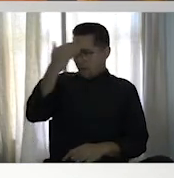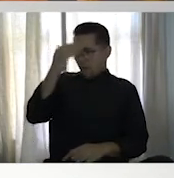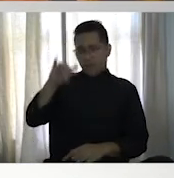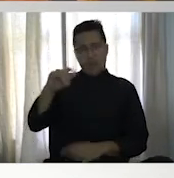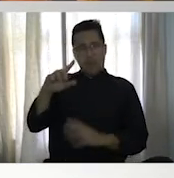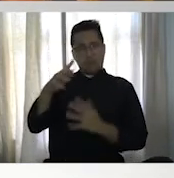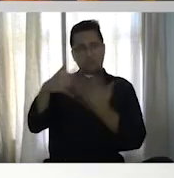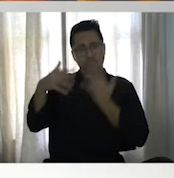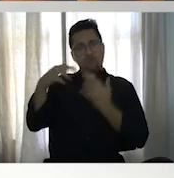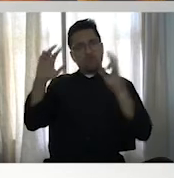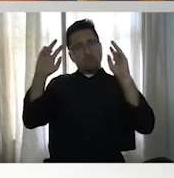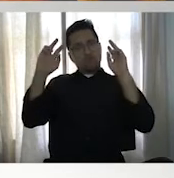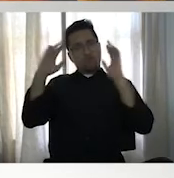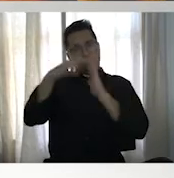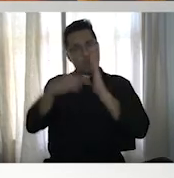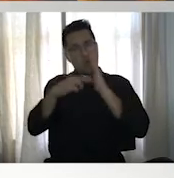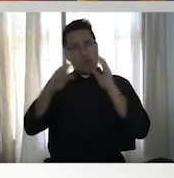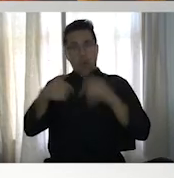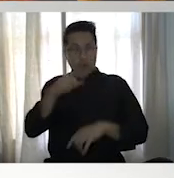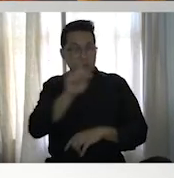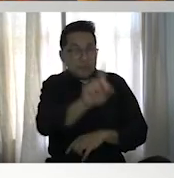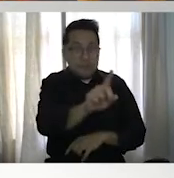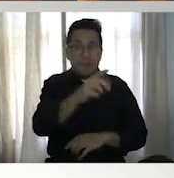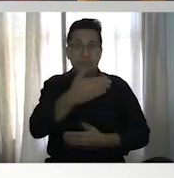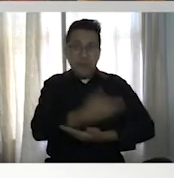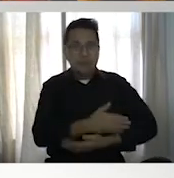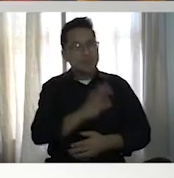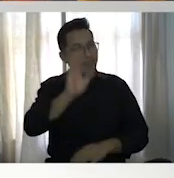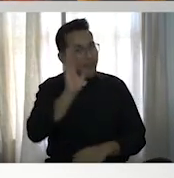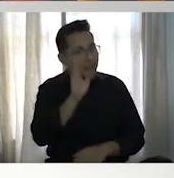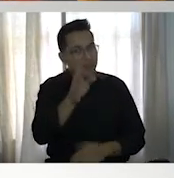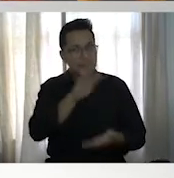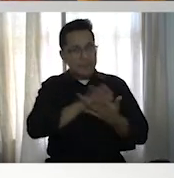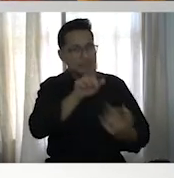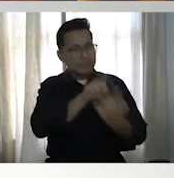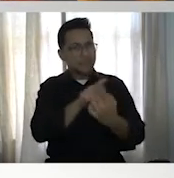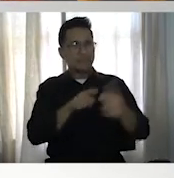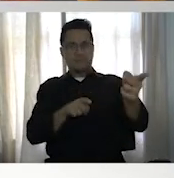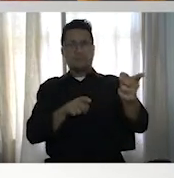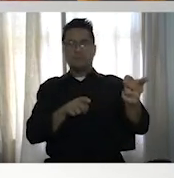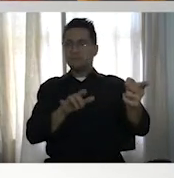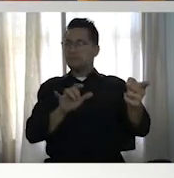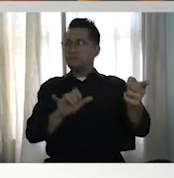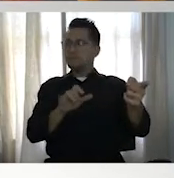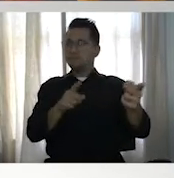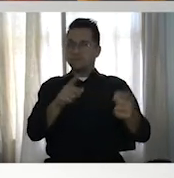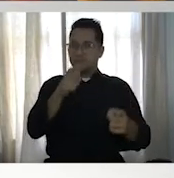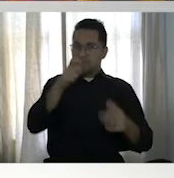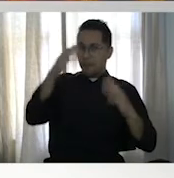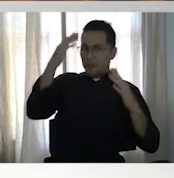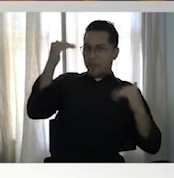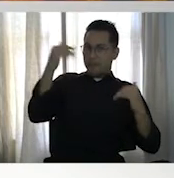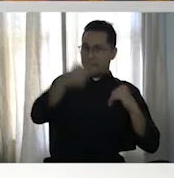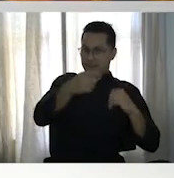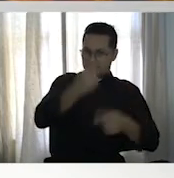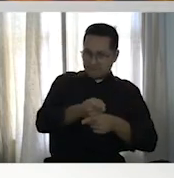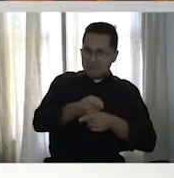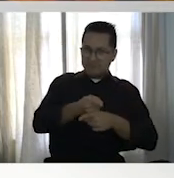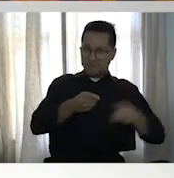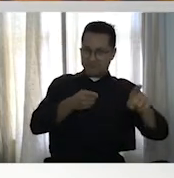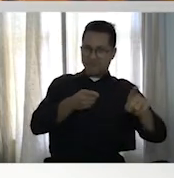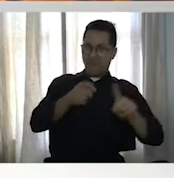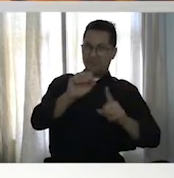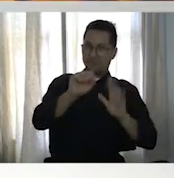I'm going to go to the baby and I'm going to say, hello, nice to meet you. Oh, that's a little bit unexpected, right?